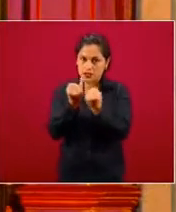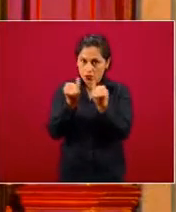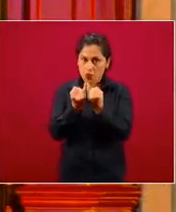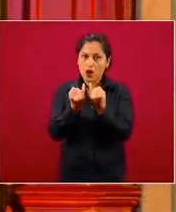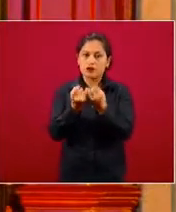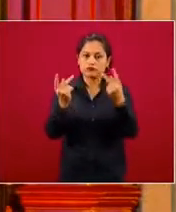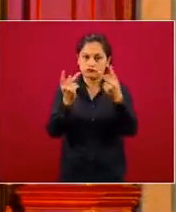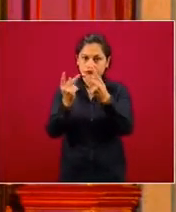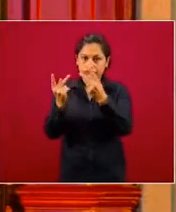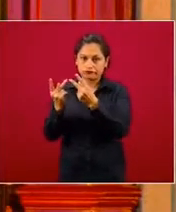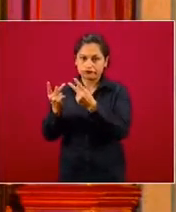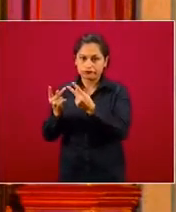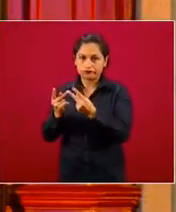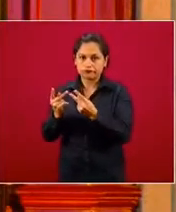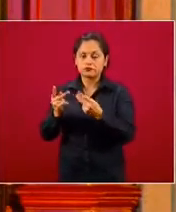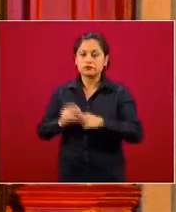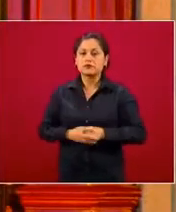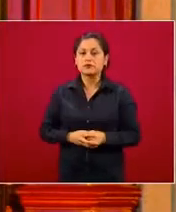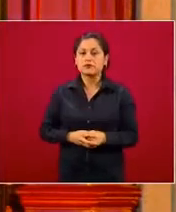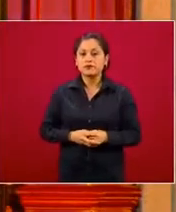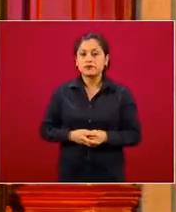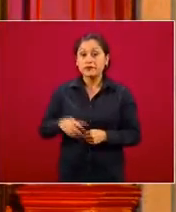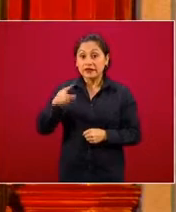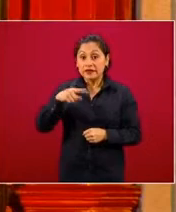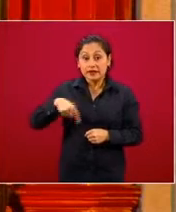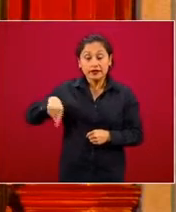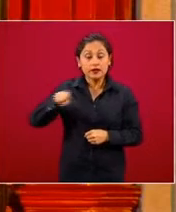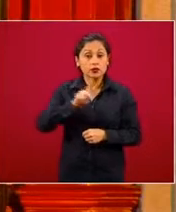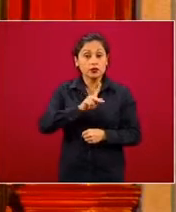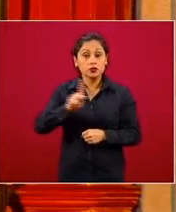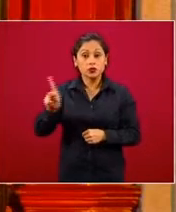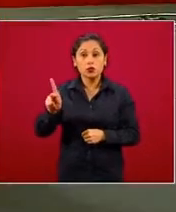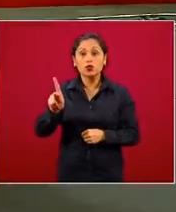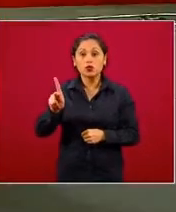explanation. So that